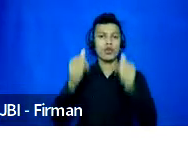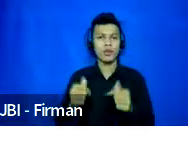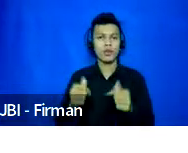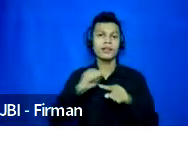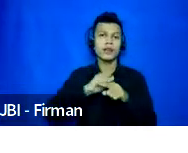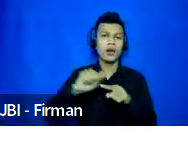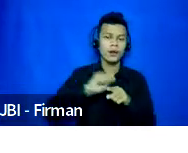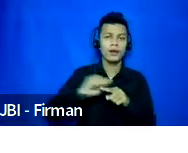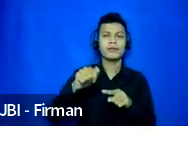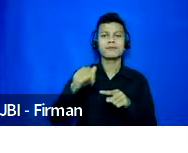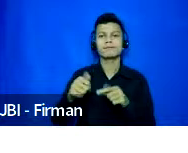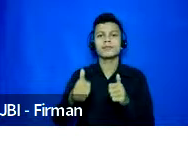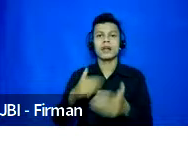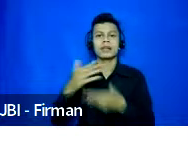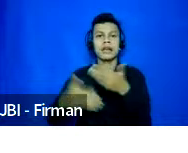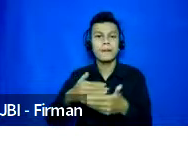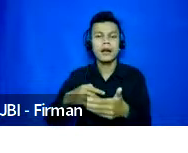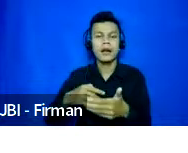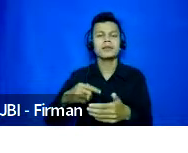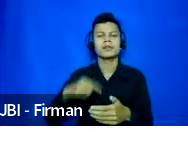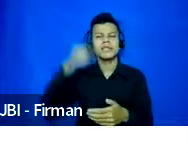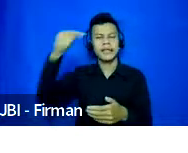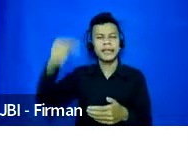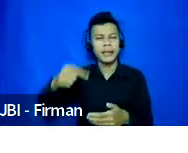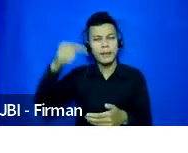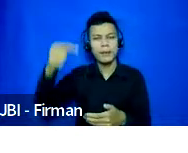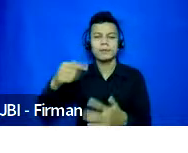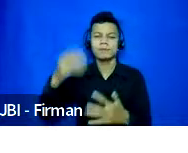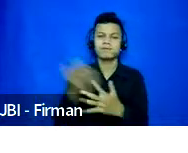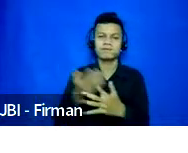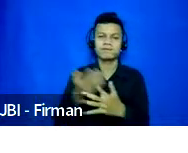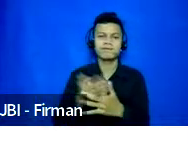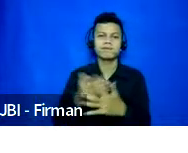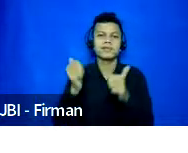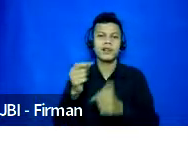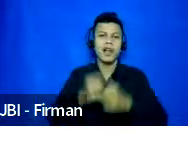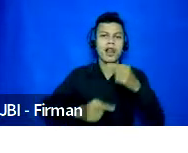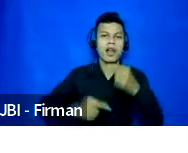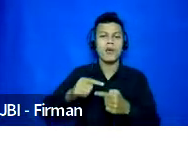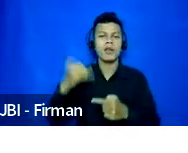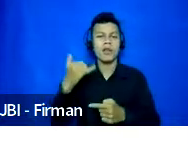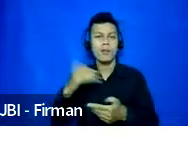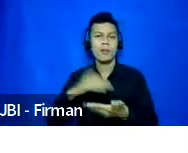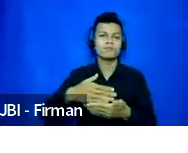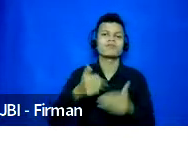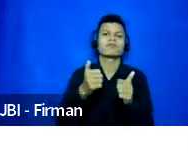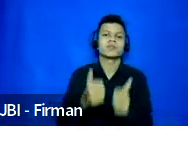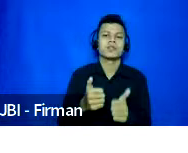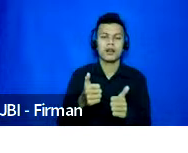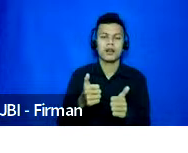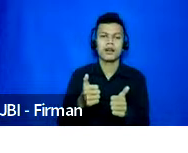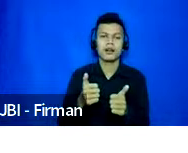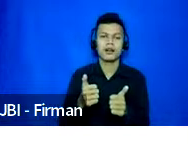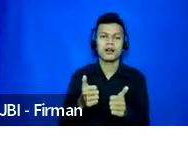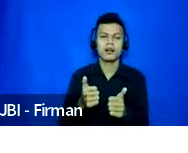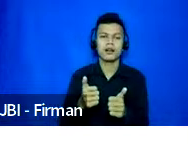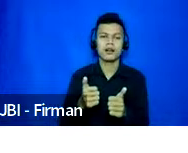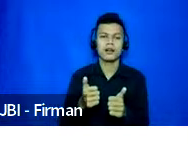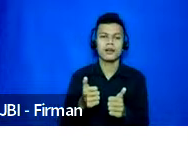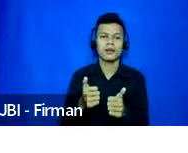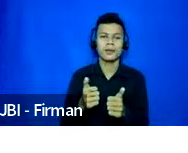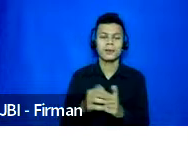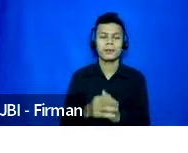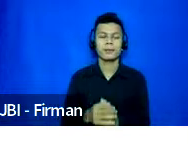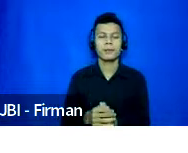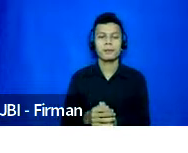from anywhere on any device via free mobile applications. So this is the layout of